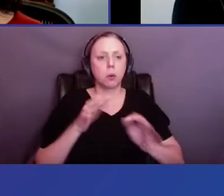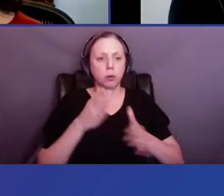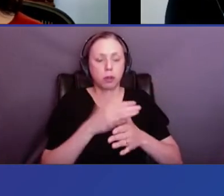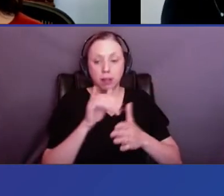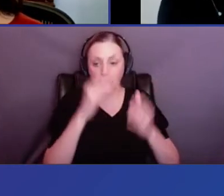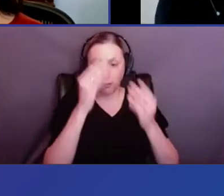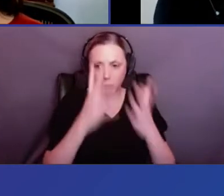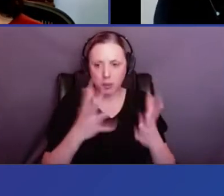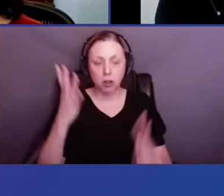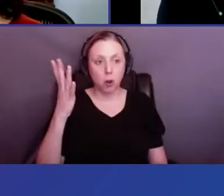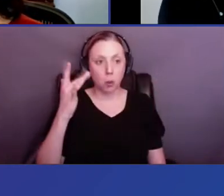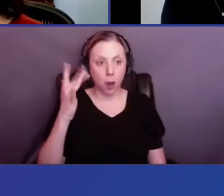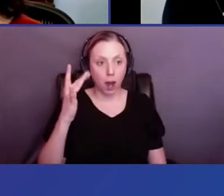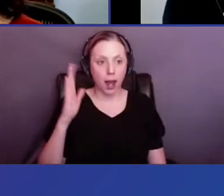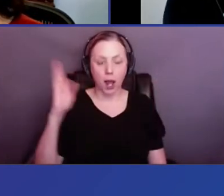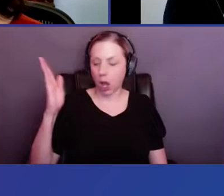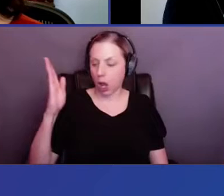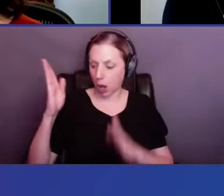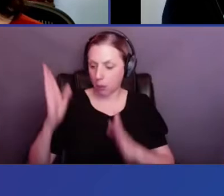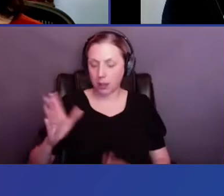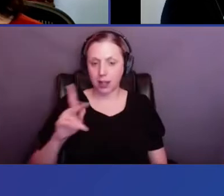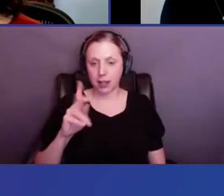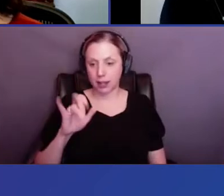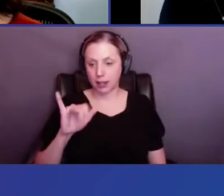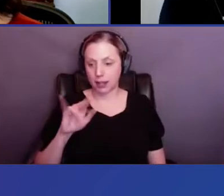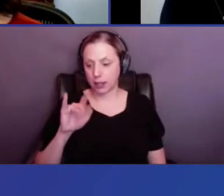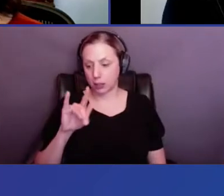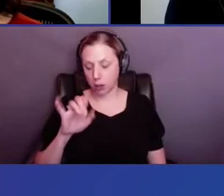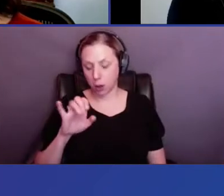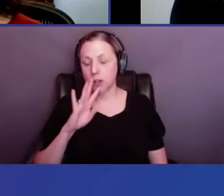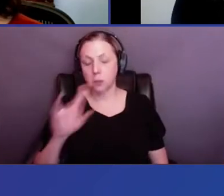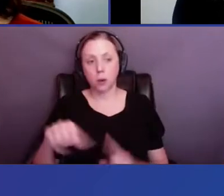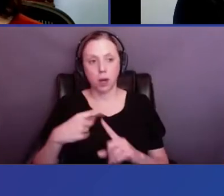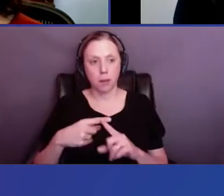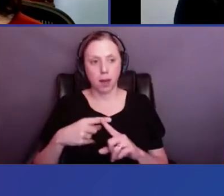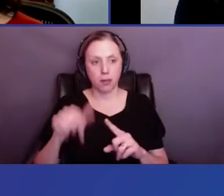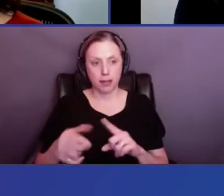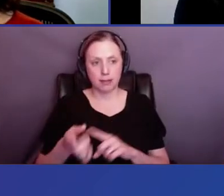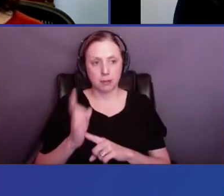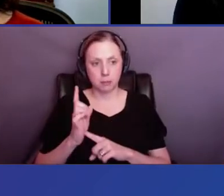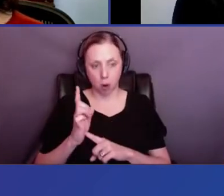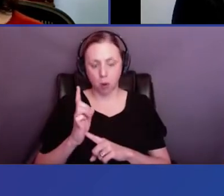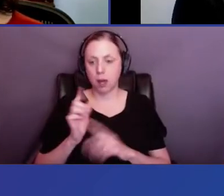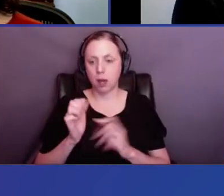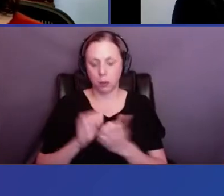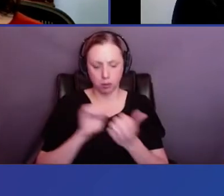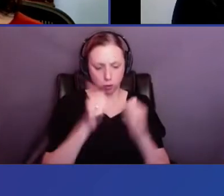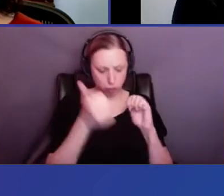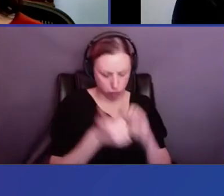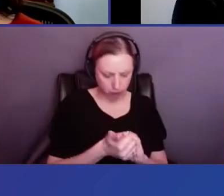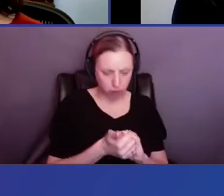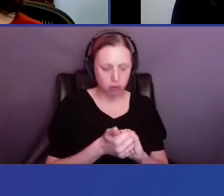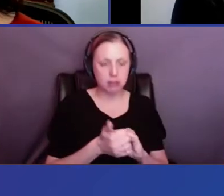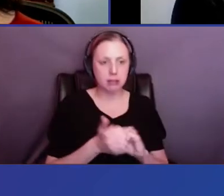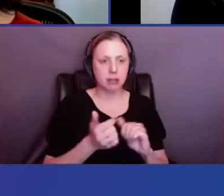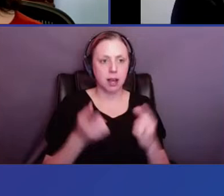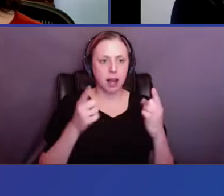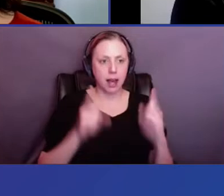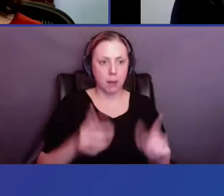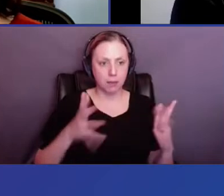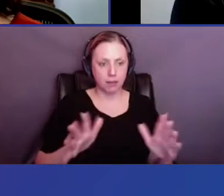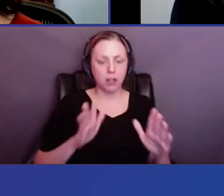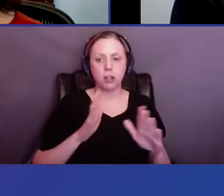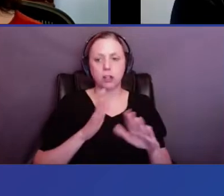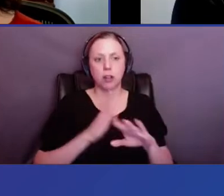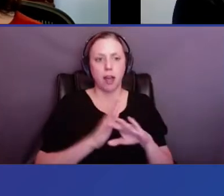our opening keynote started with contextualizing the moment we're in with the changes that emerged after the culture wars and